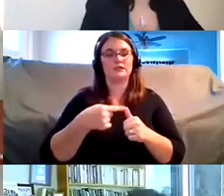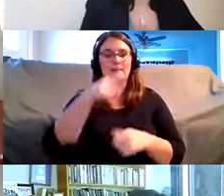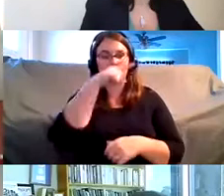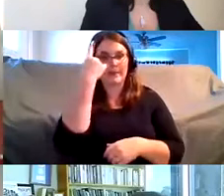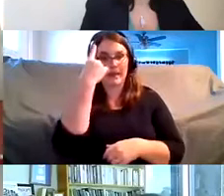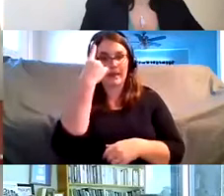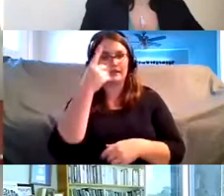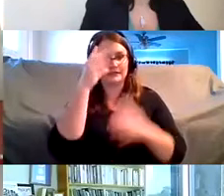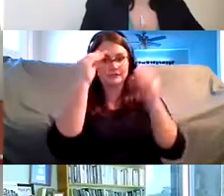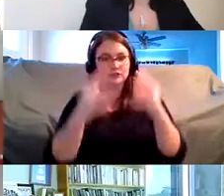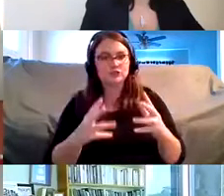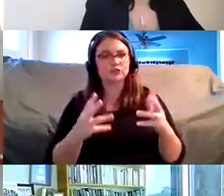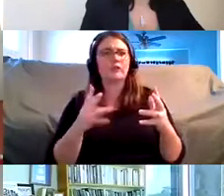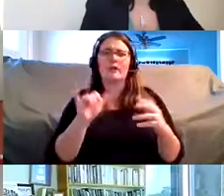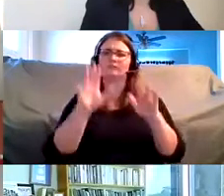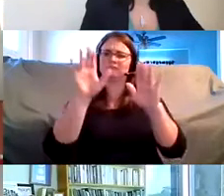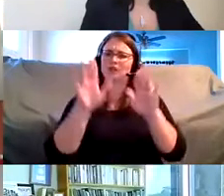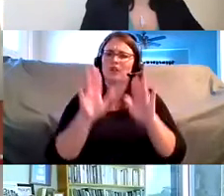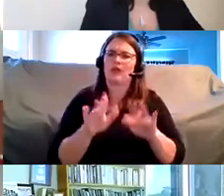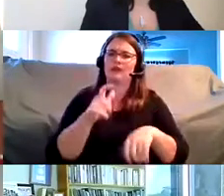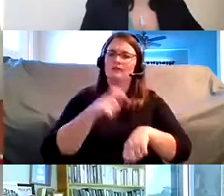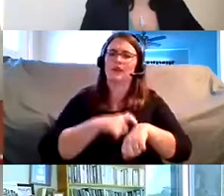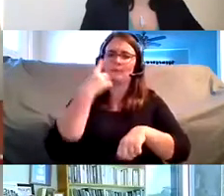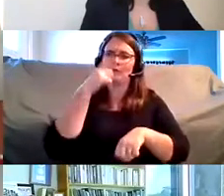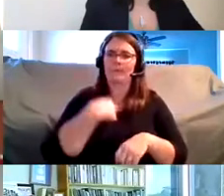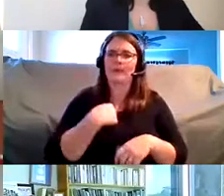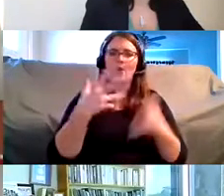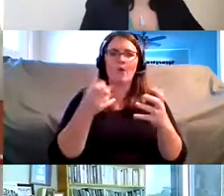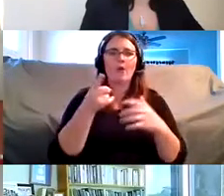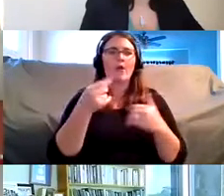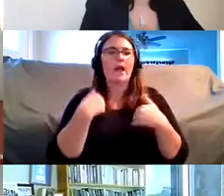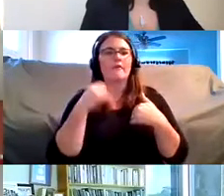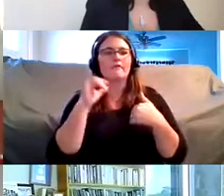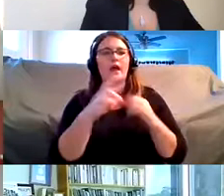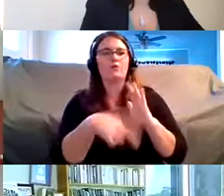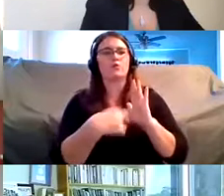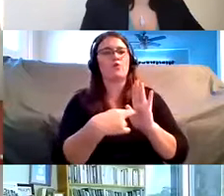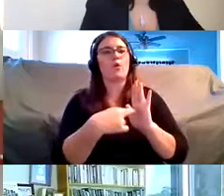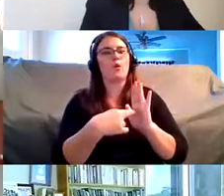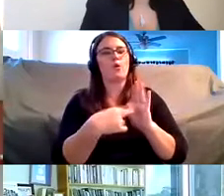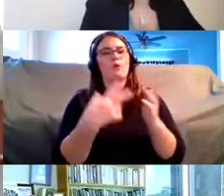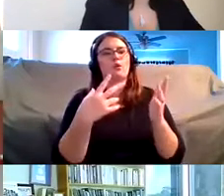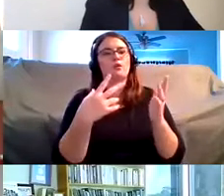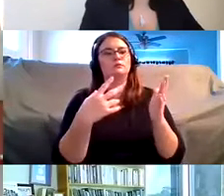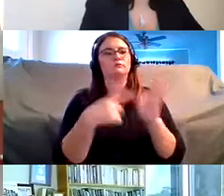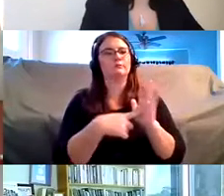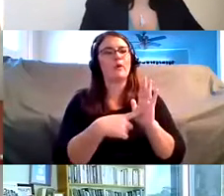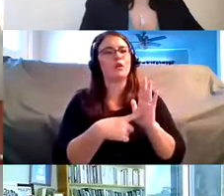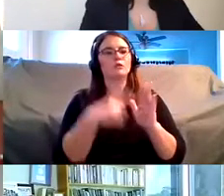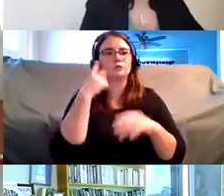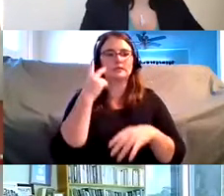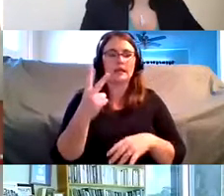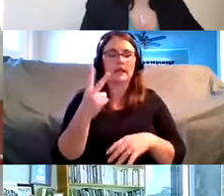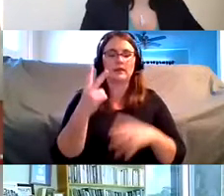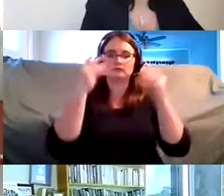me because I wanted her to have this role model to see Black people in high positions, because for me, teachers are in